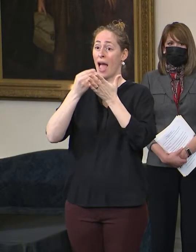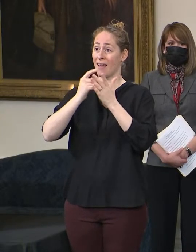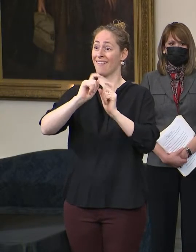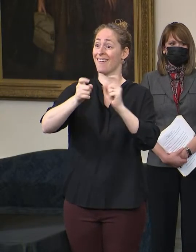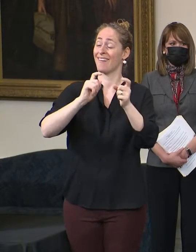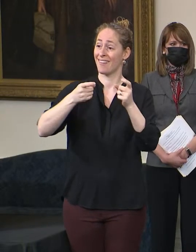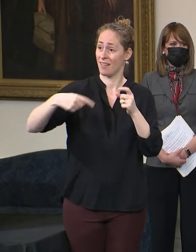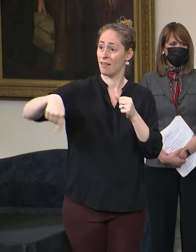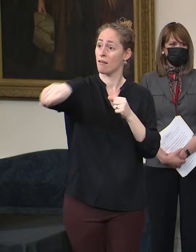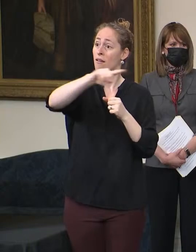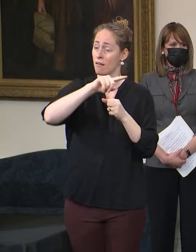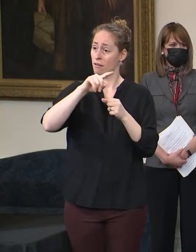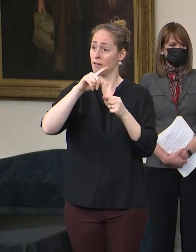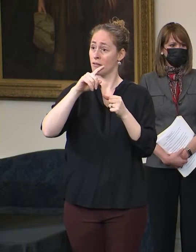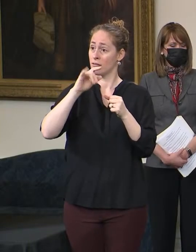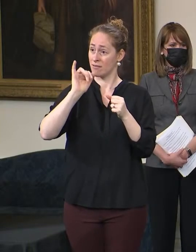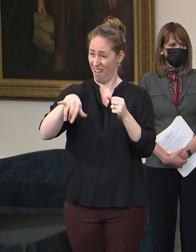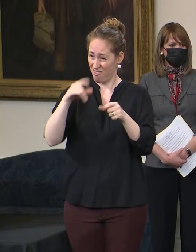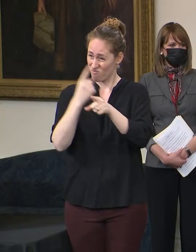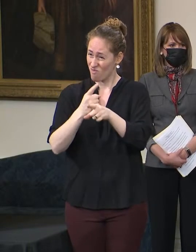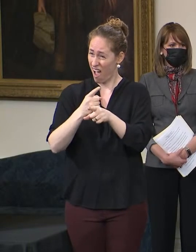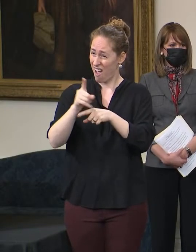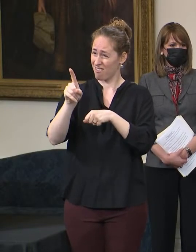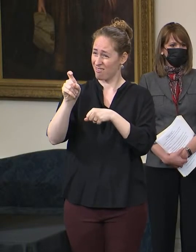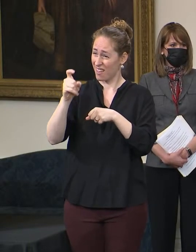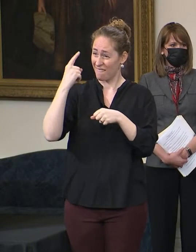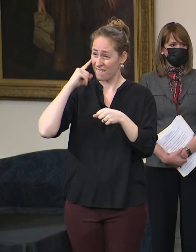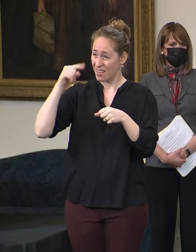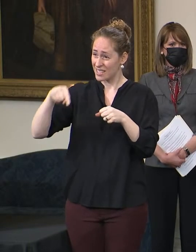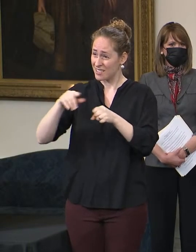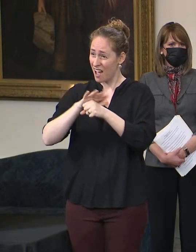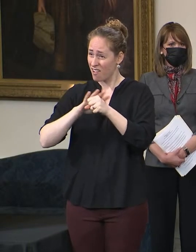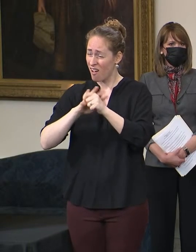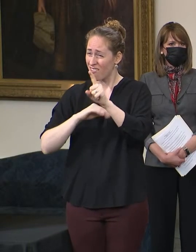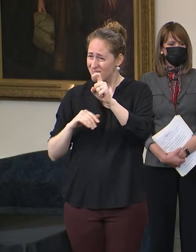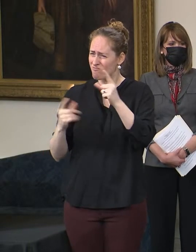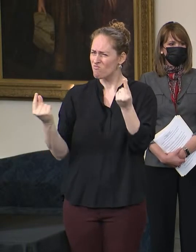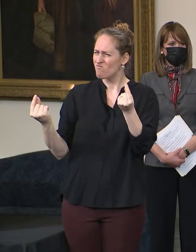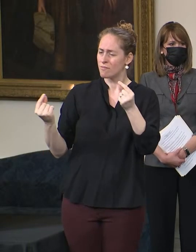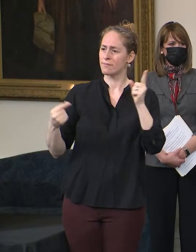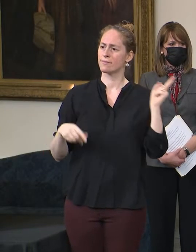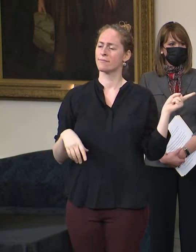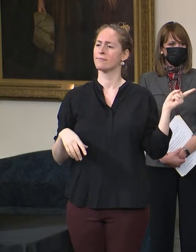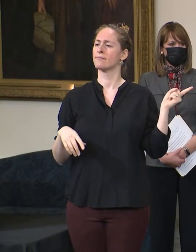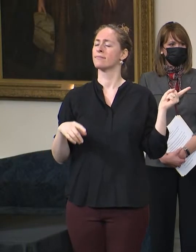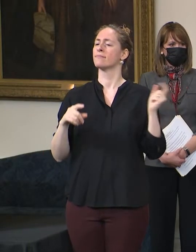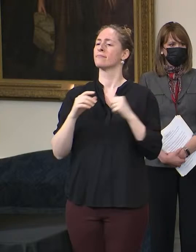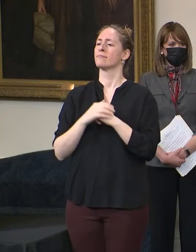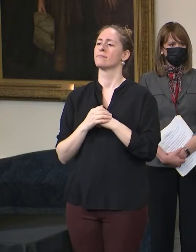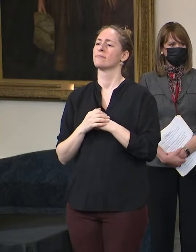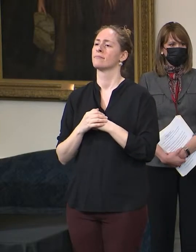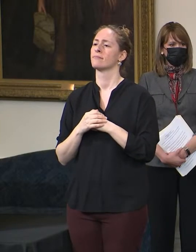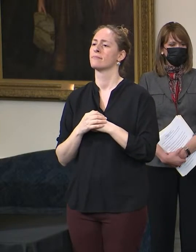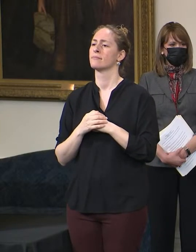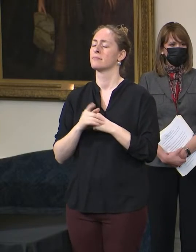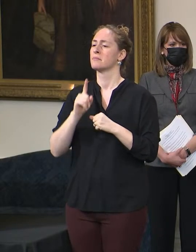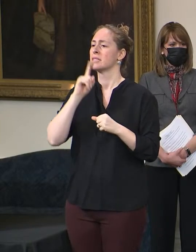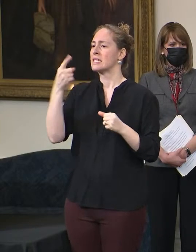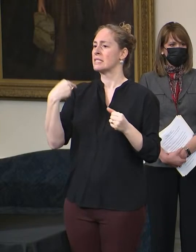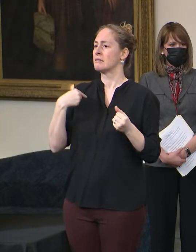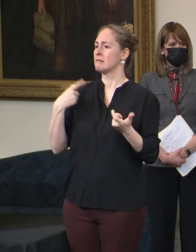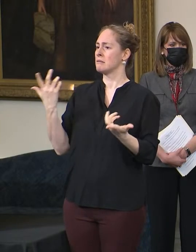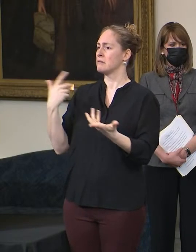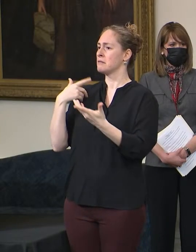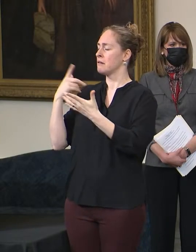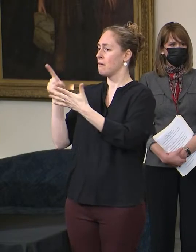move for these jurisdictions? Well, look, I don't want to second guess what the local leaders, a couple of them